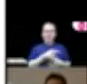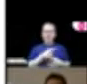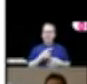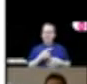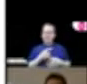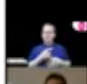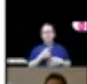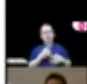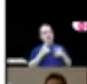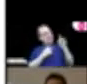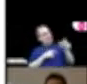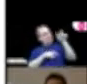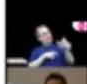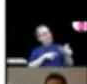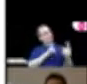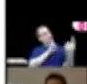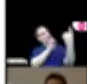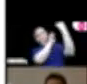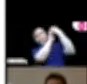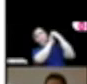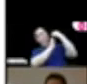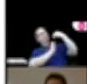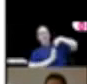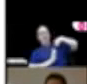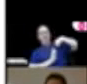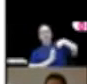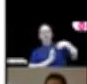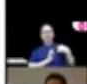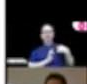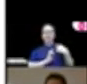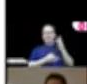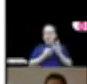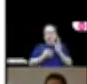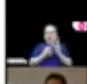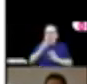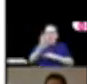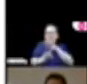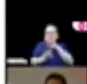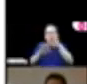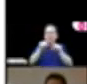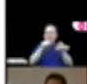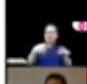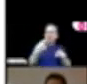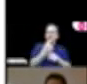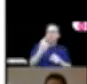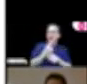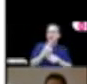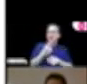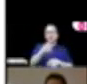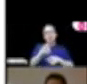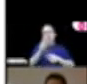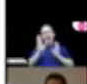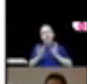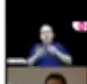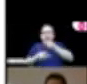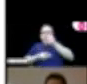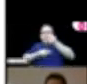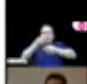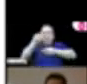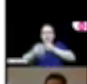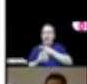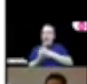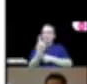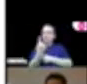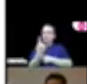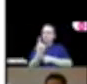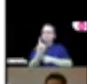me. The other questions that they were asking, they were like, you need to explain what happened when you were being